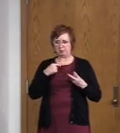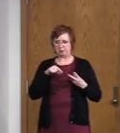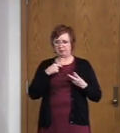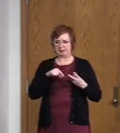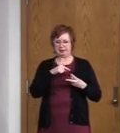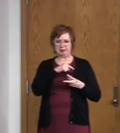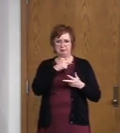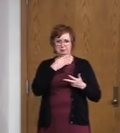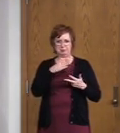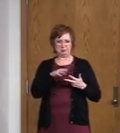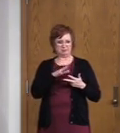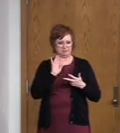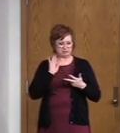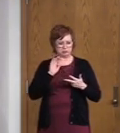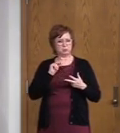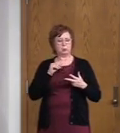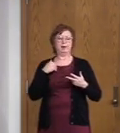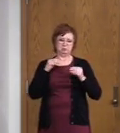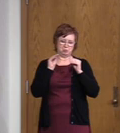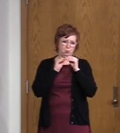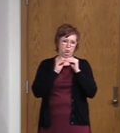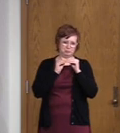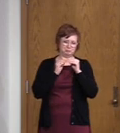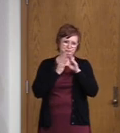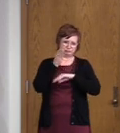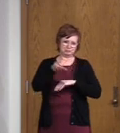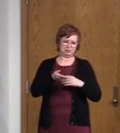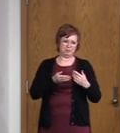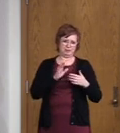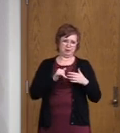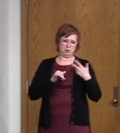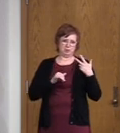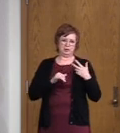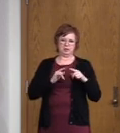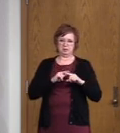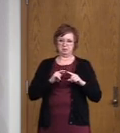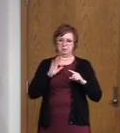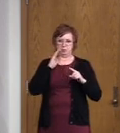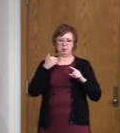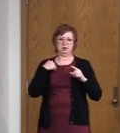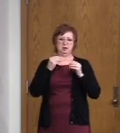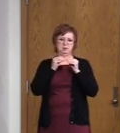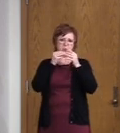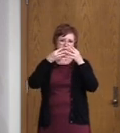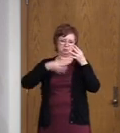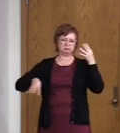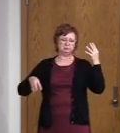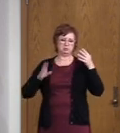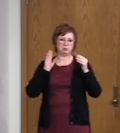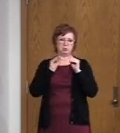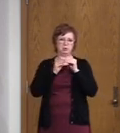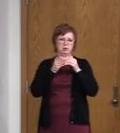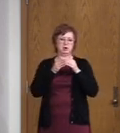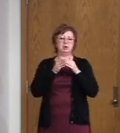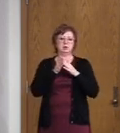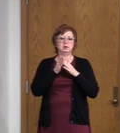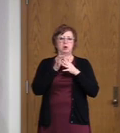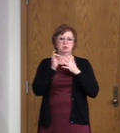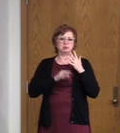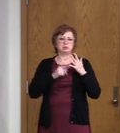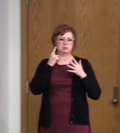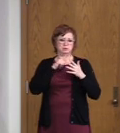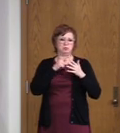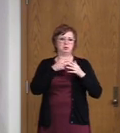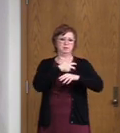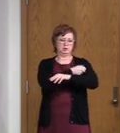this is where we have the majority of pharmacies in the province are actually located in the 2 biggest centers. So there'll be a broad swath of clinics available to patients.